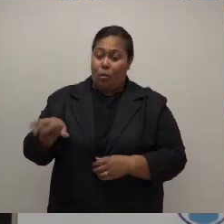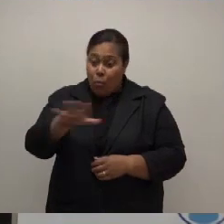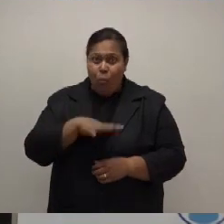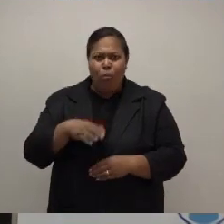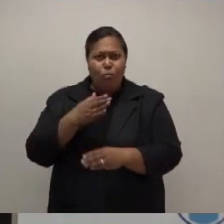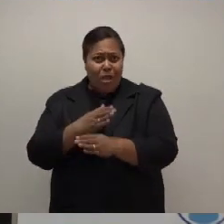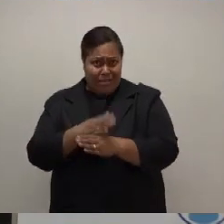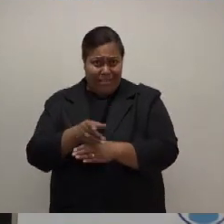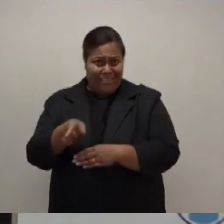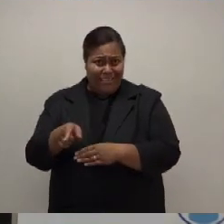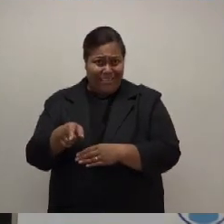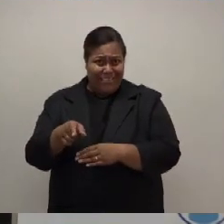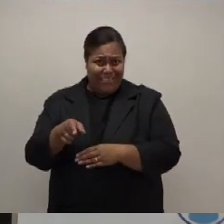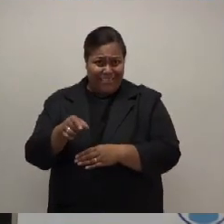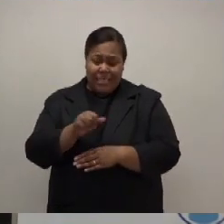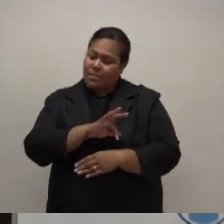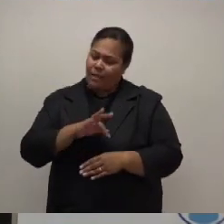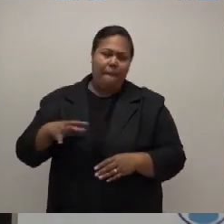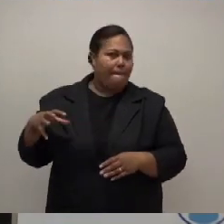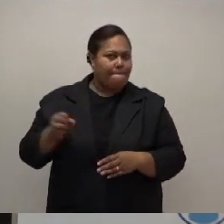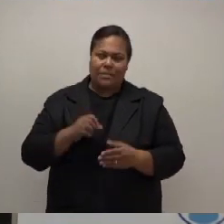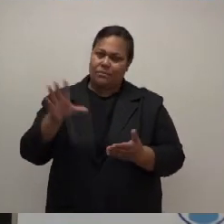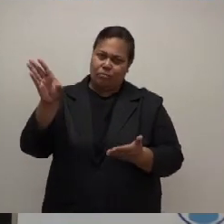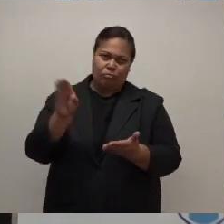download careFIJI.